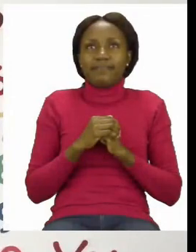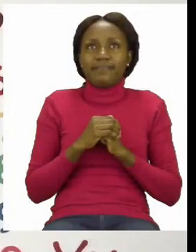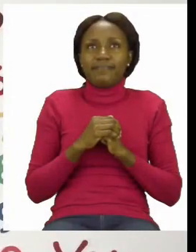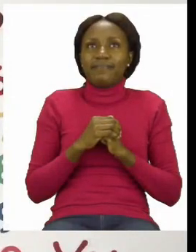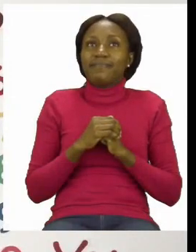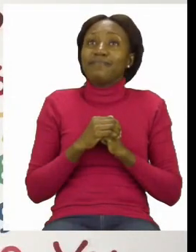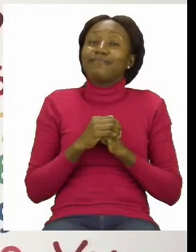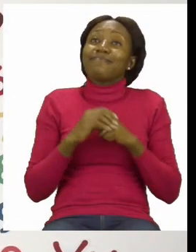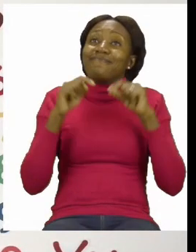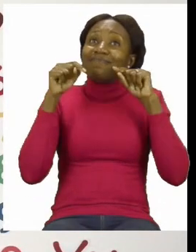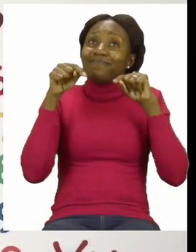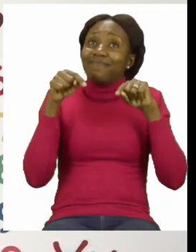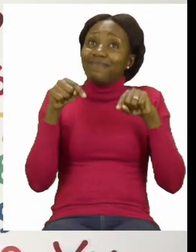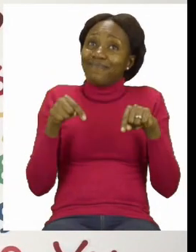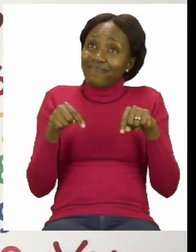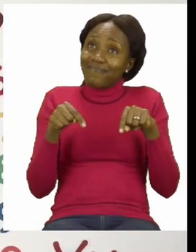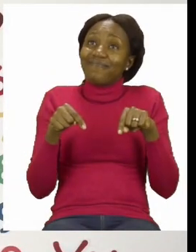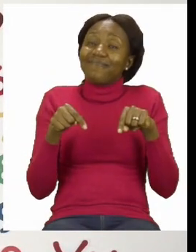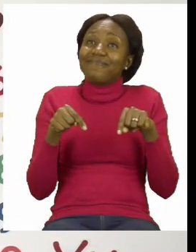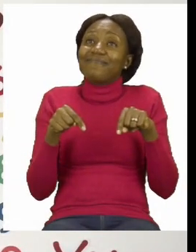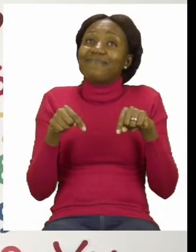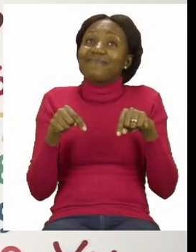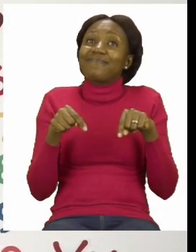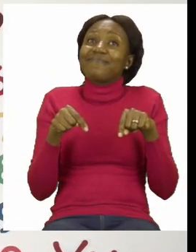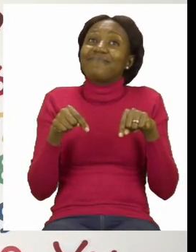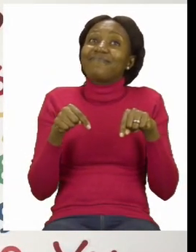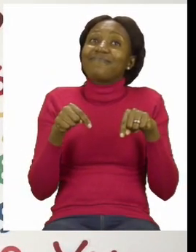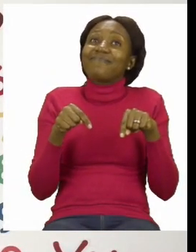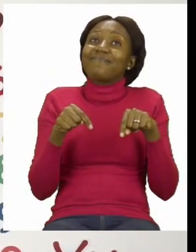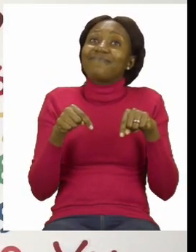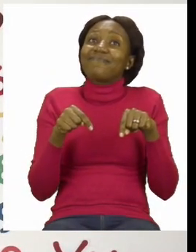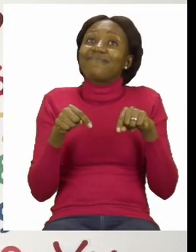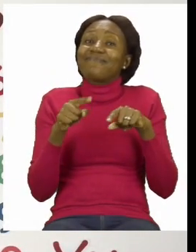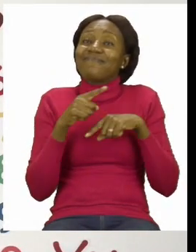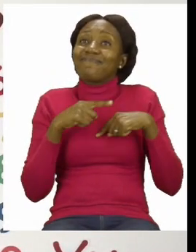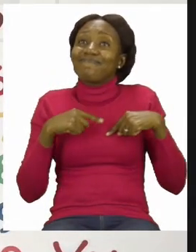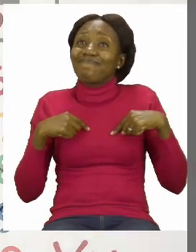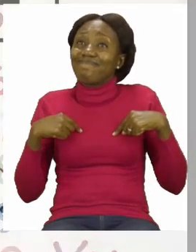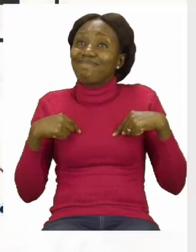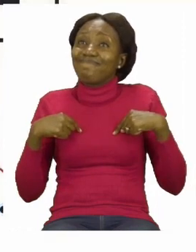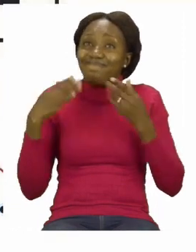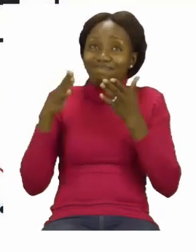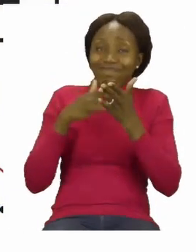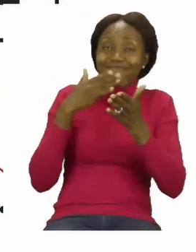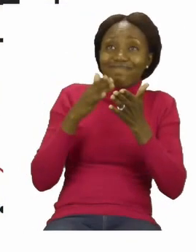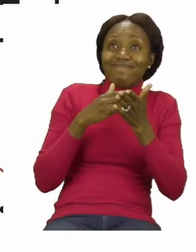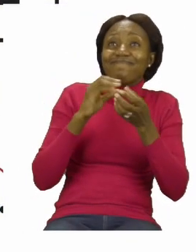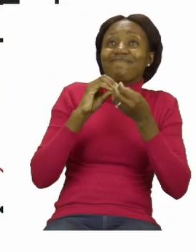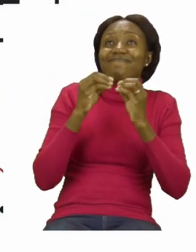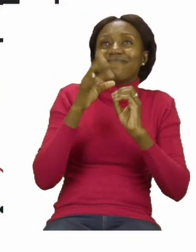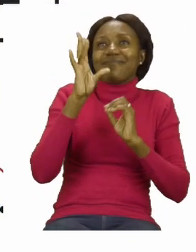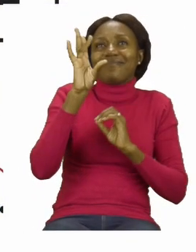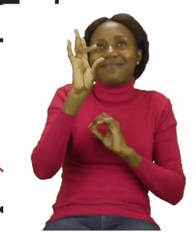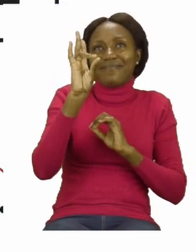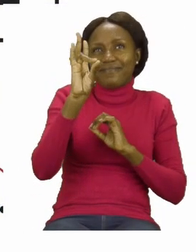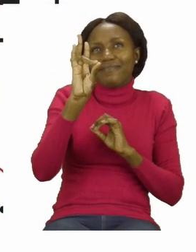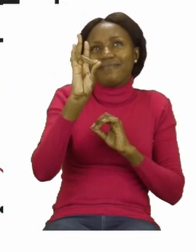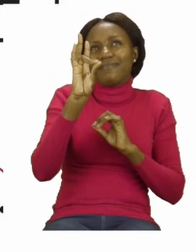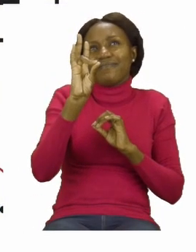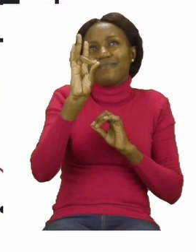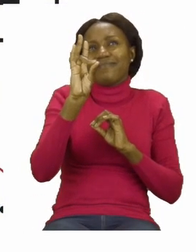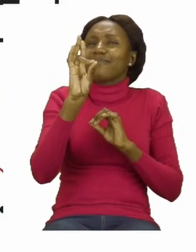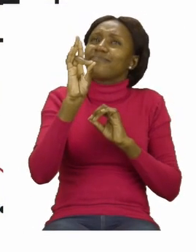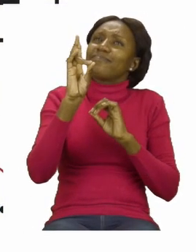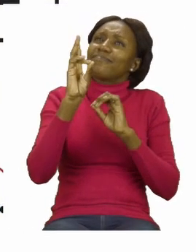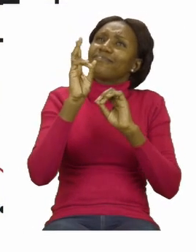For our next activity, boys and girls, let's all go to page 7. On page 7, we are